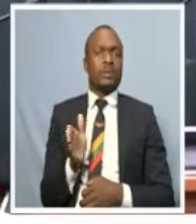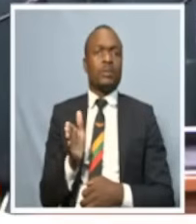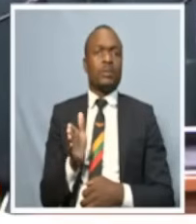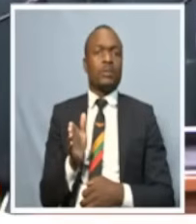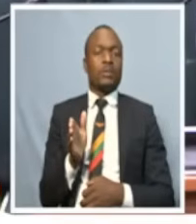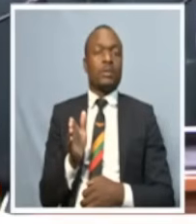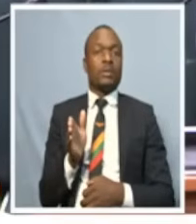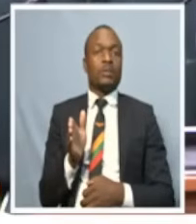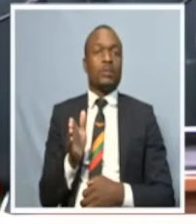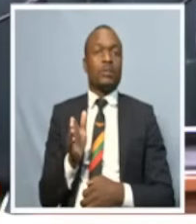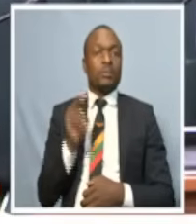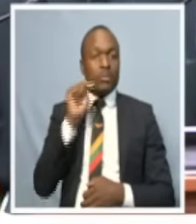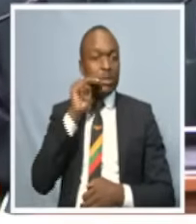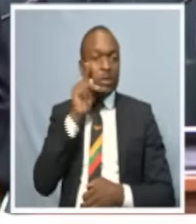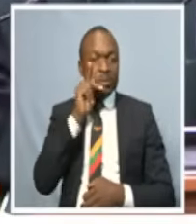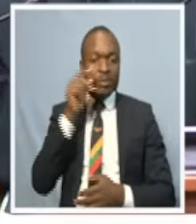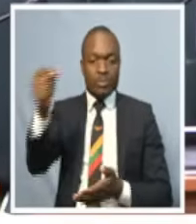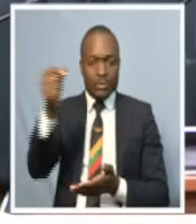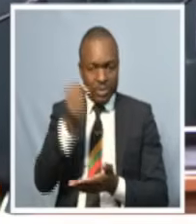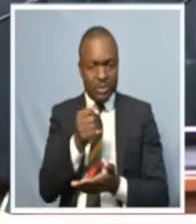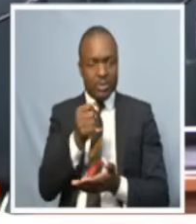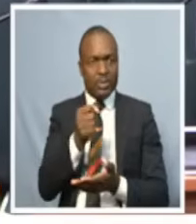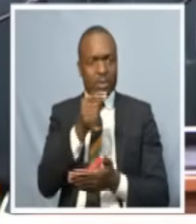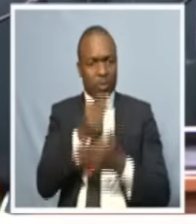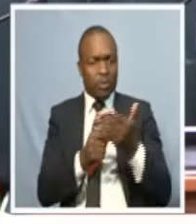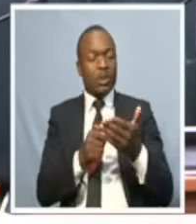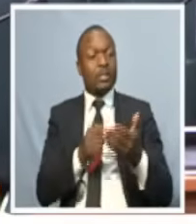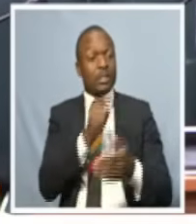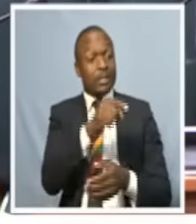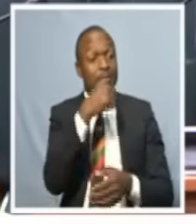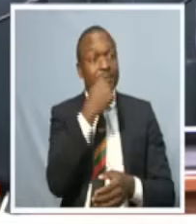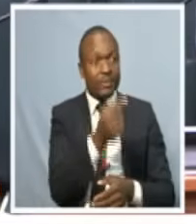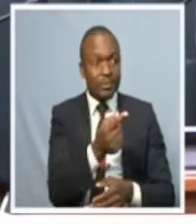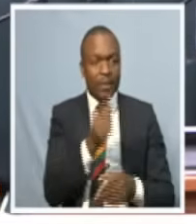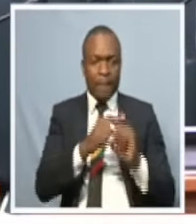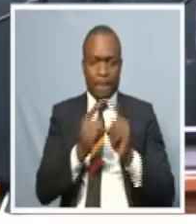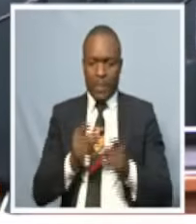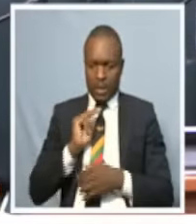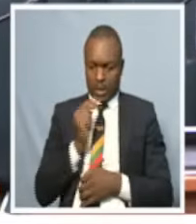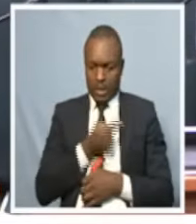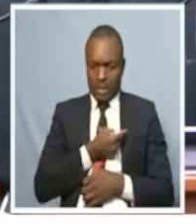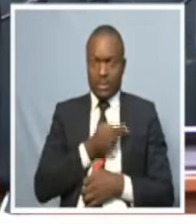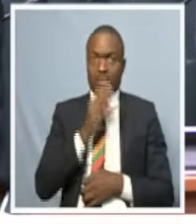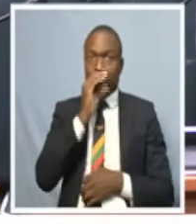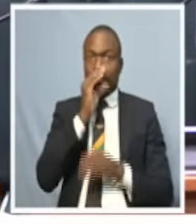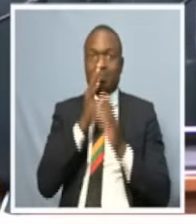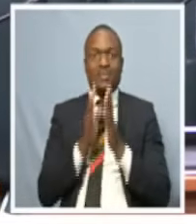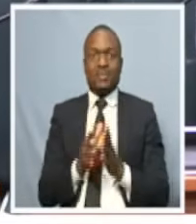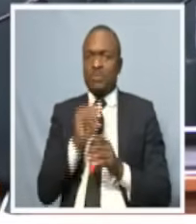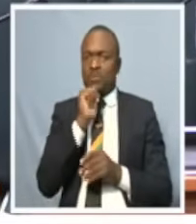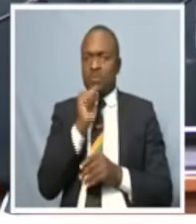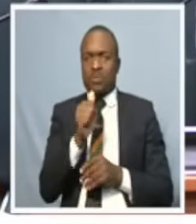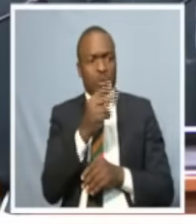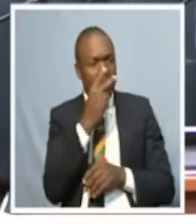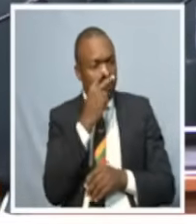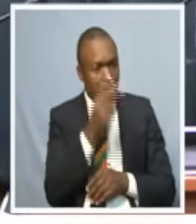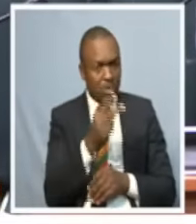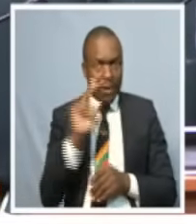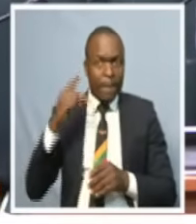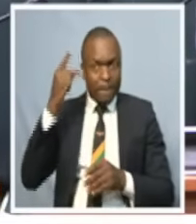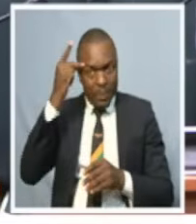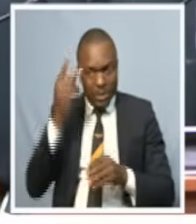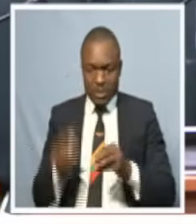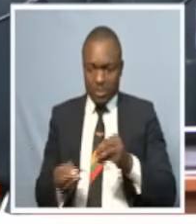from Nakonde to be employed. That is his statement. But for us, Madam Speaker, we don't look at